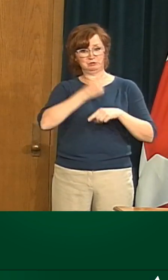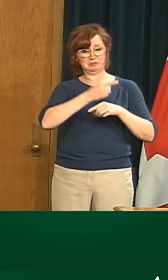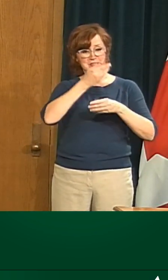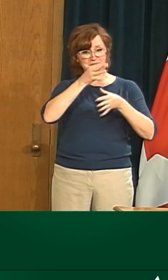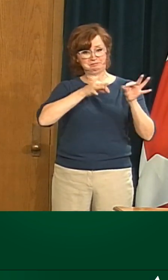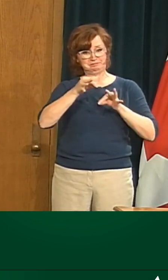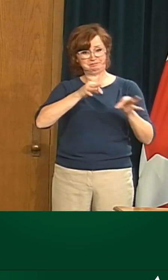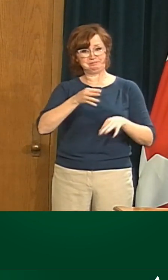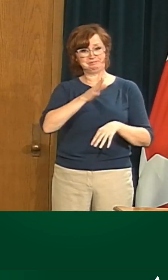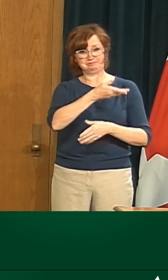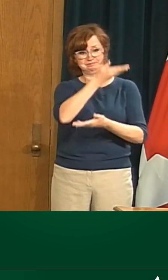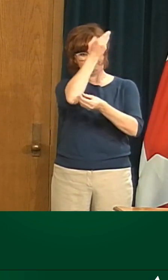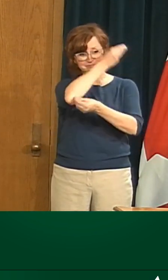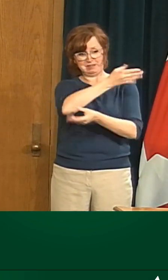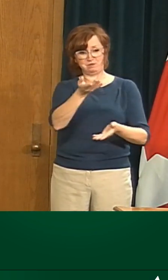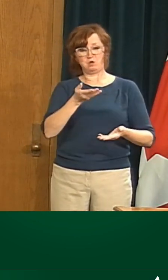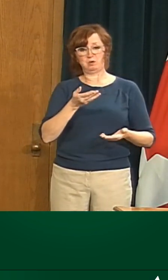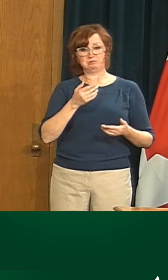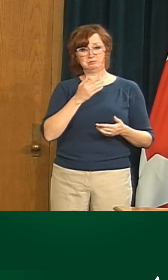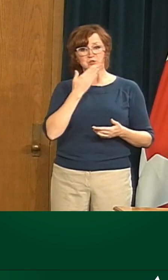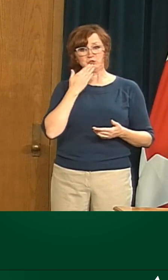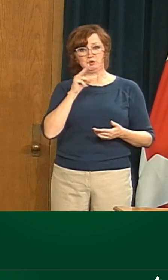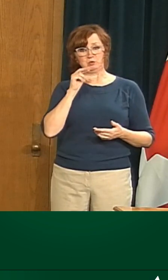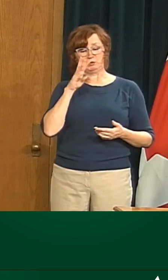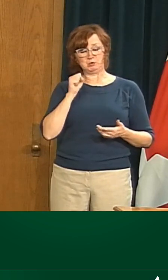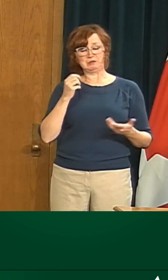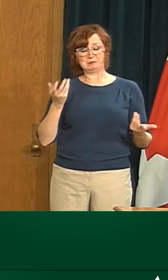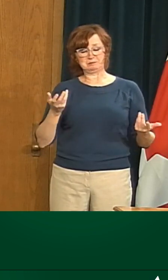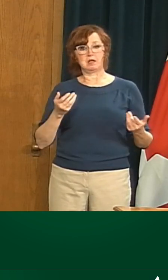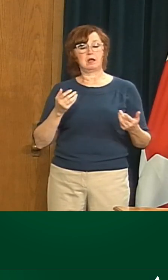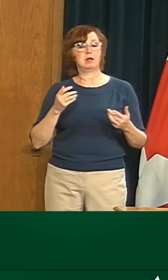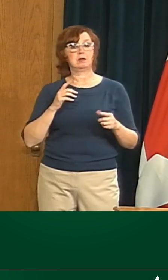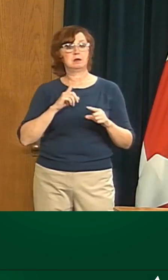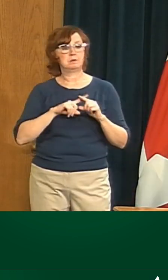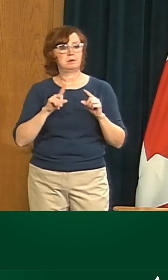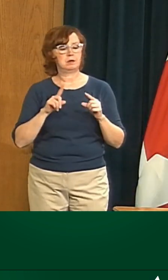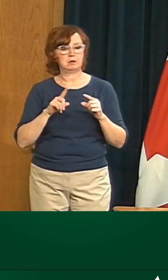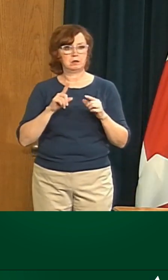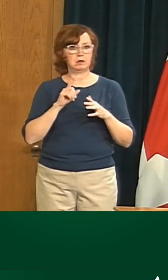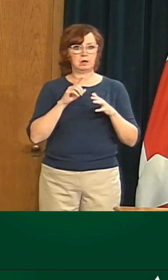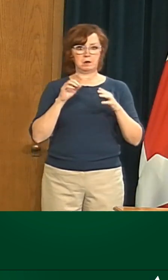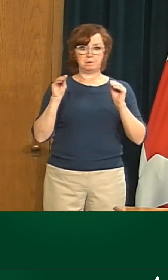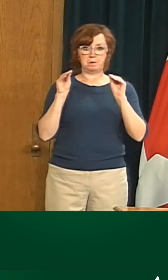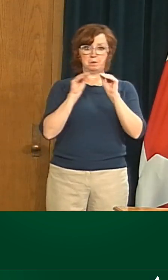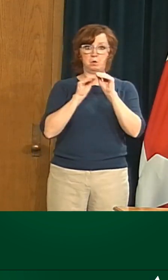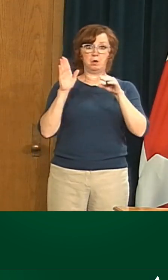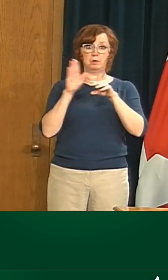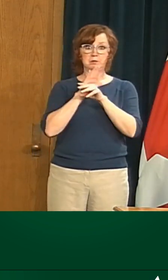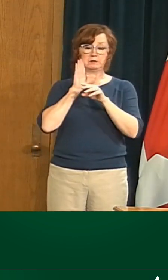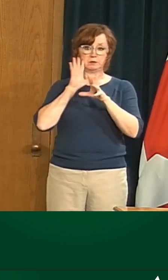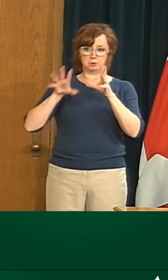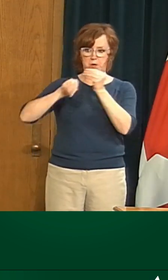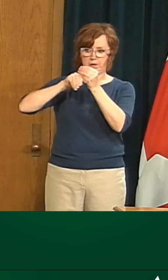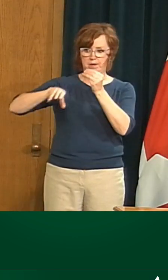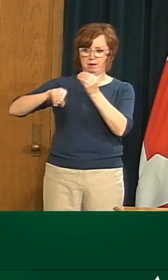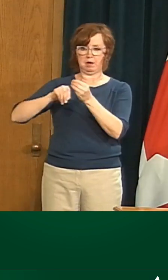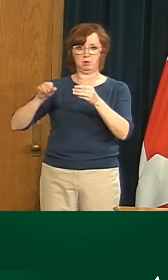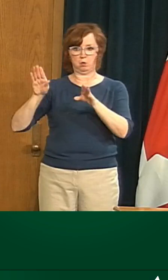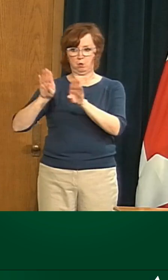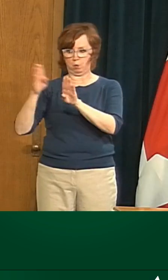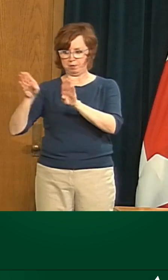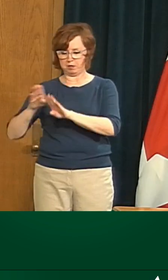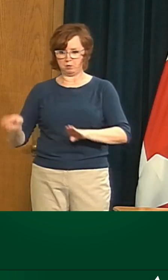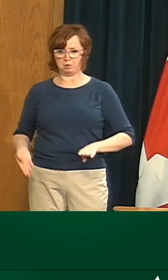businesses to be on that being allowable to be open list, it is our expectation that no one wants to